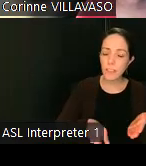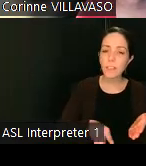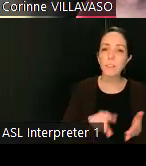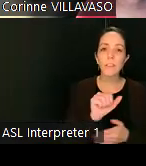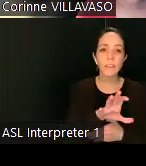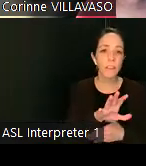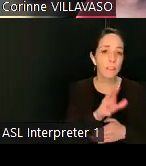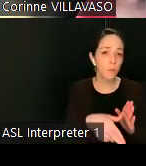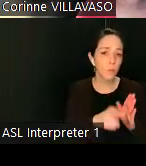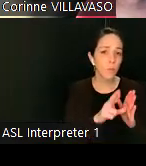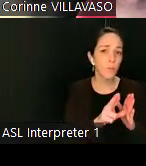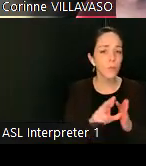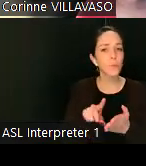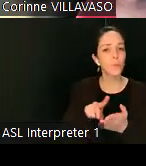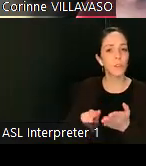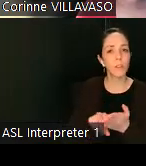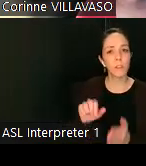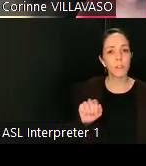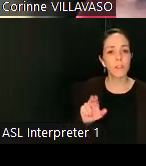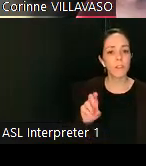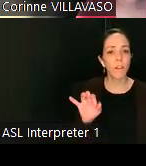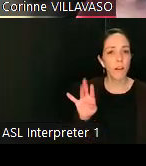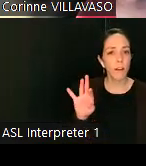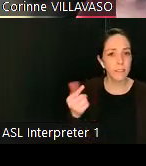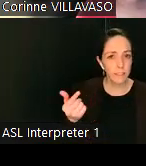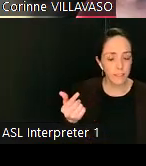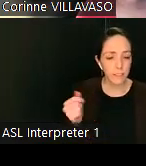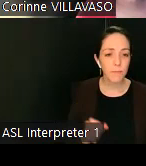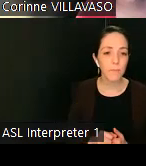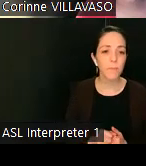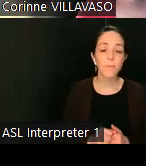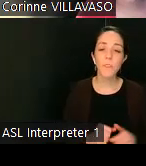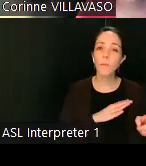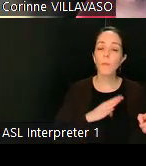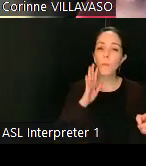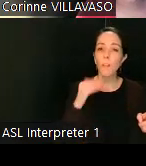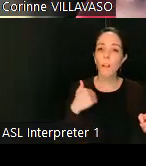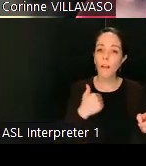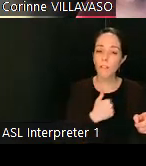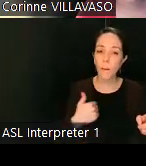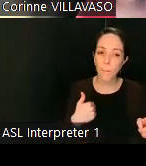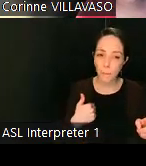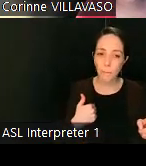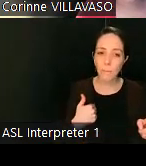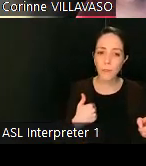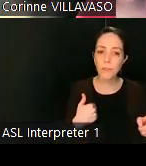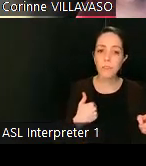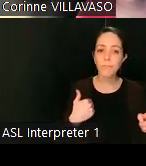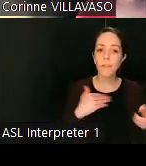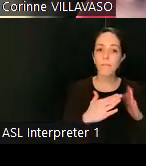auditing. And D, the board shall have members who have experience doing community